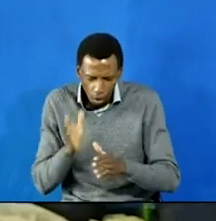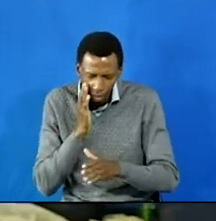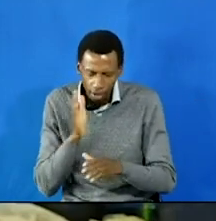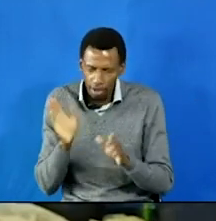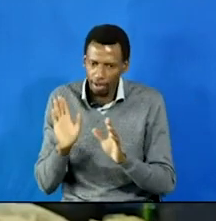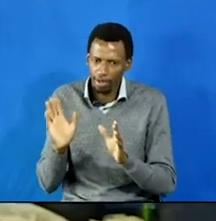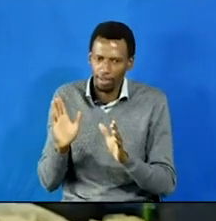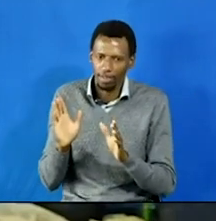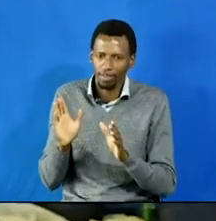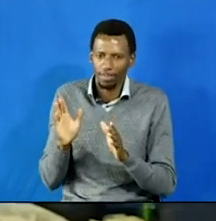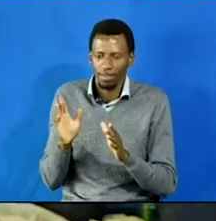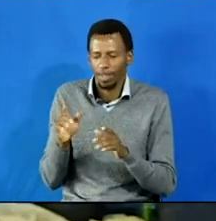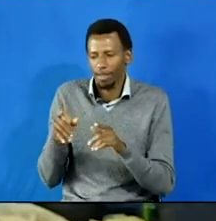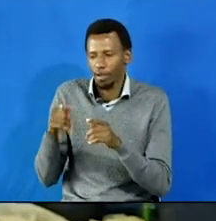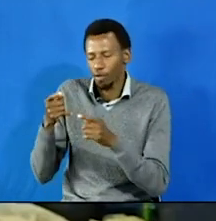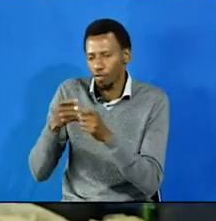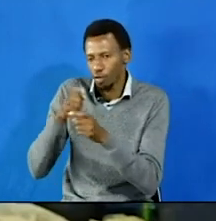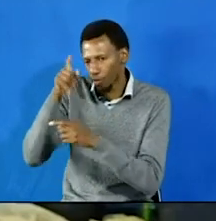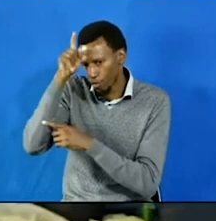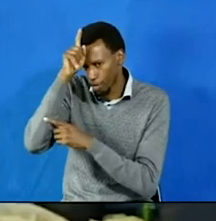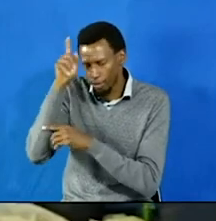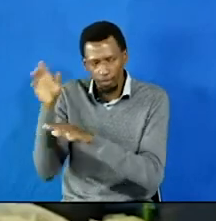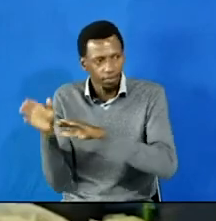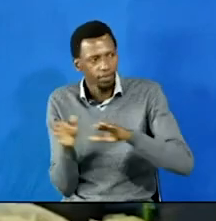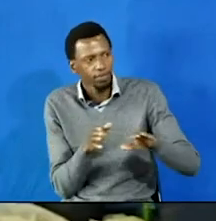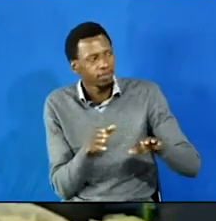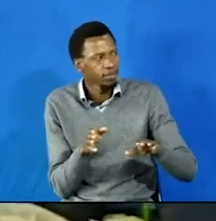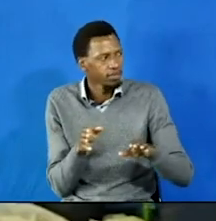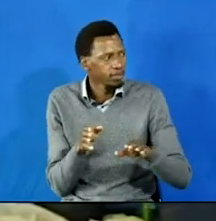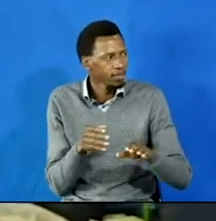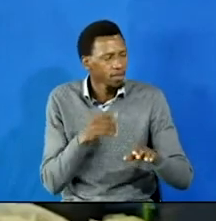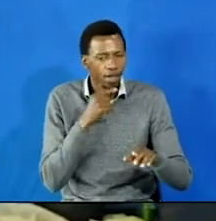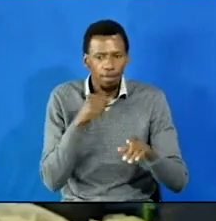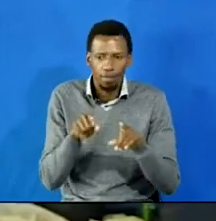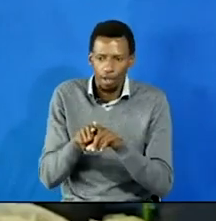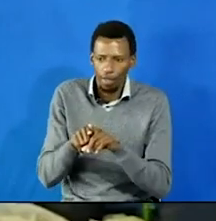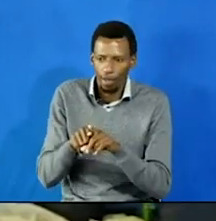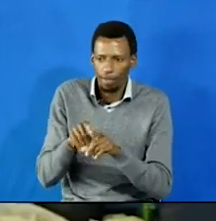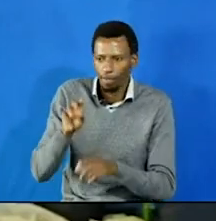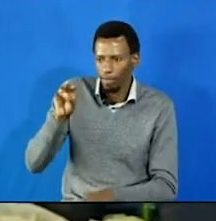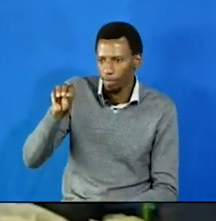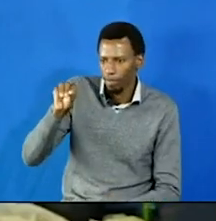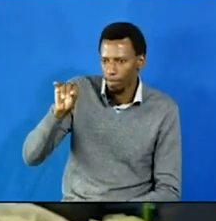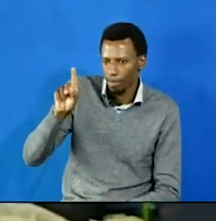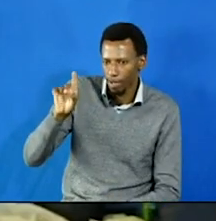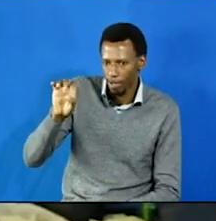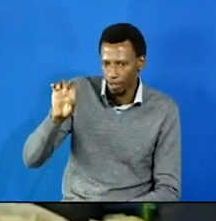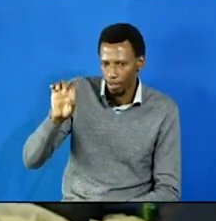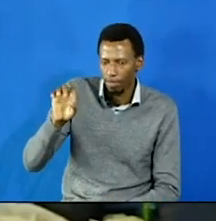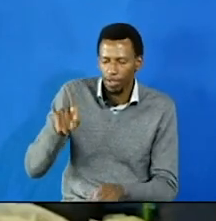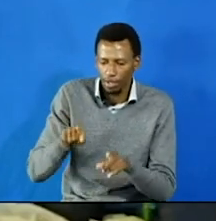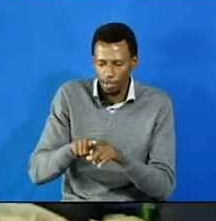Amen. And my brother also, Brother Mike, I'm happy to have him around also.